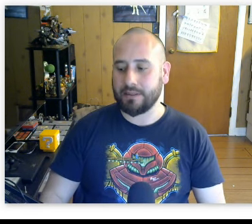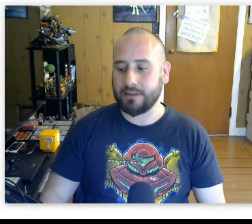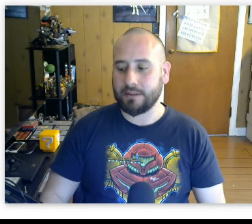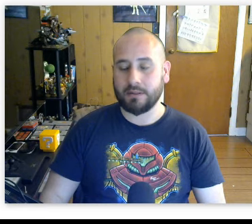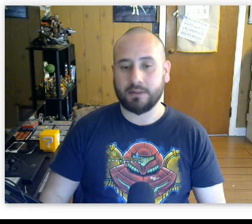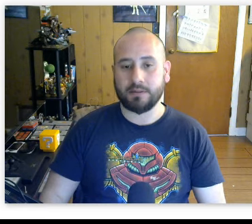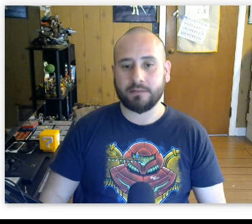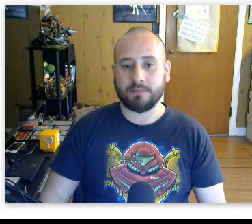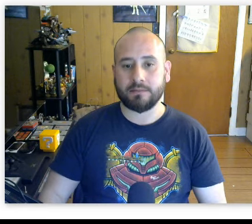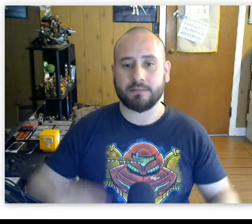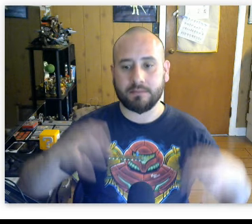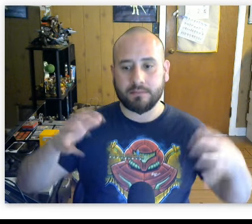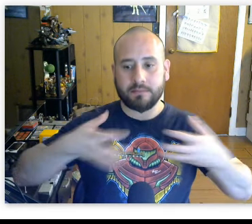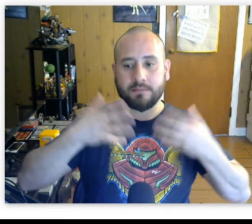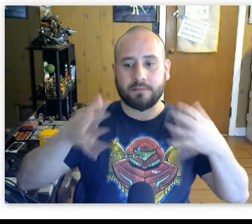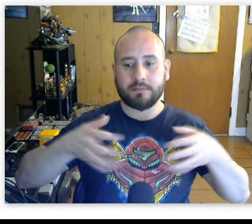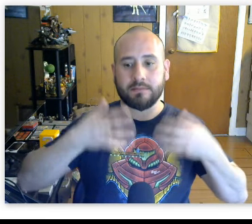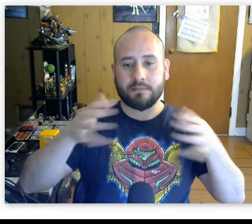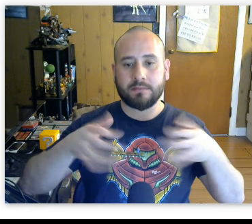Salad.